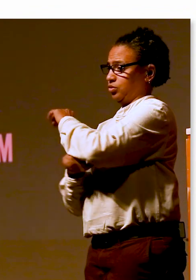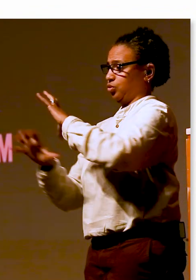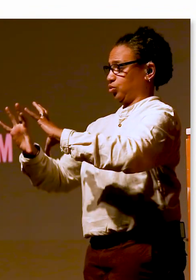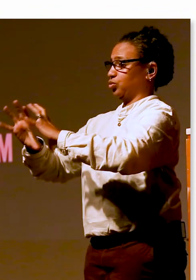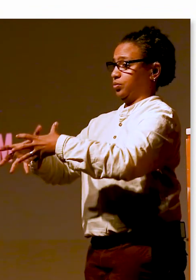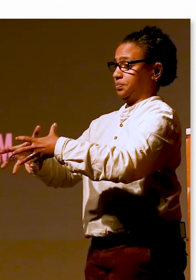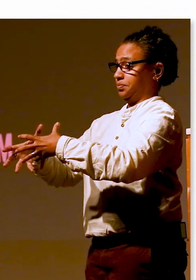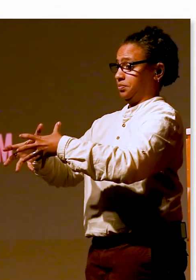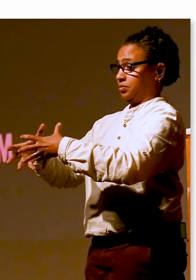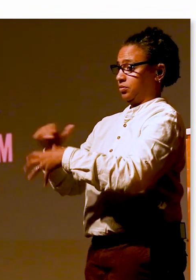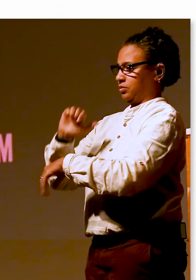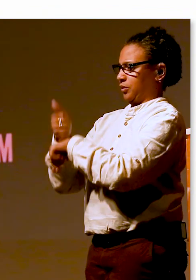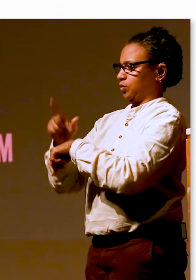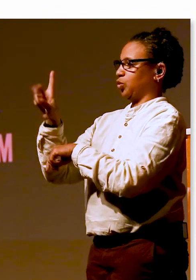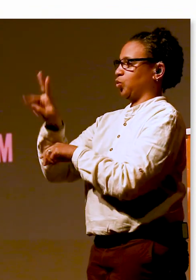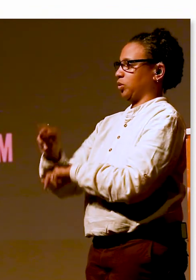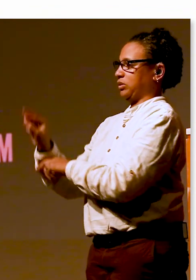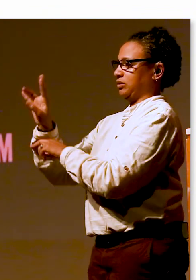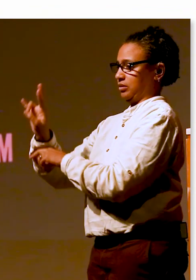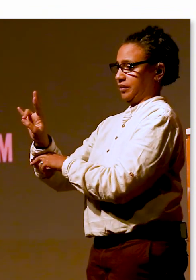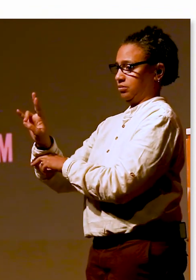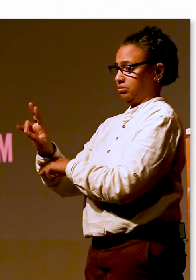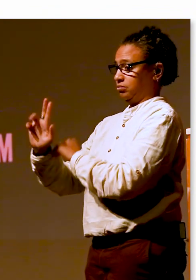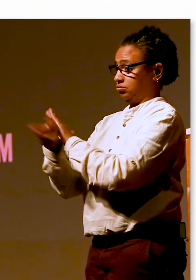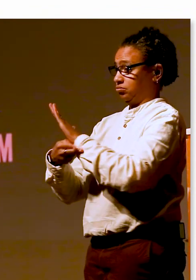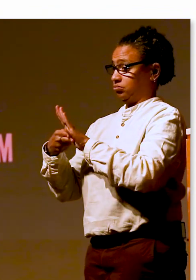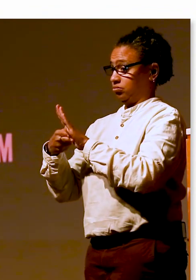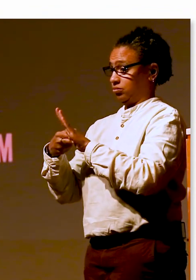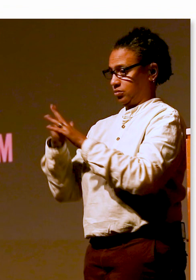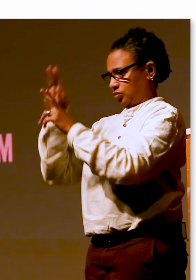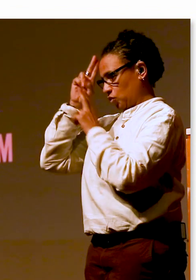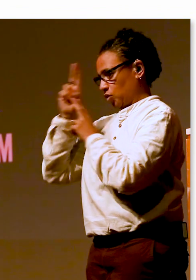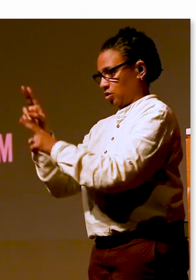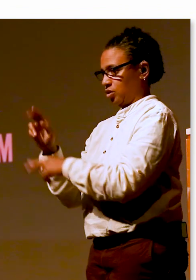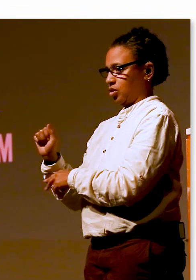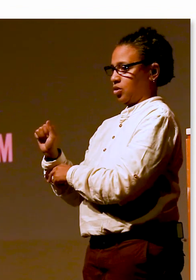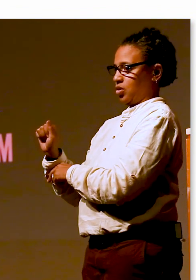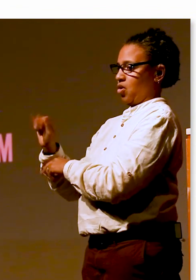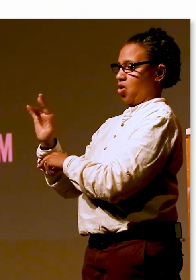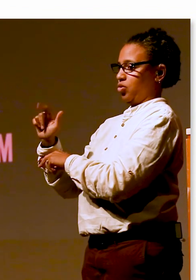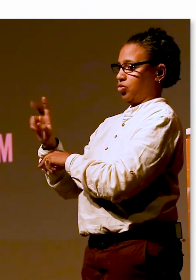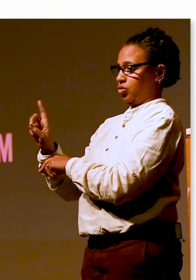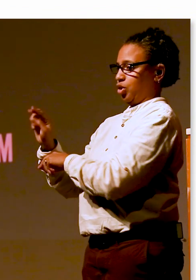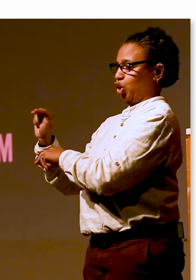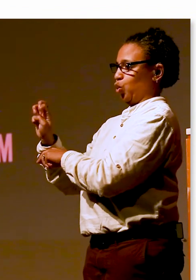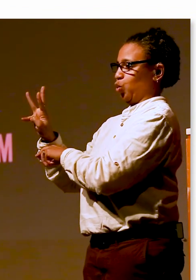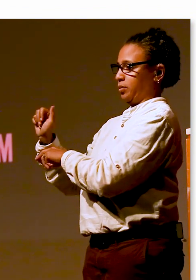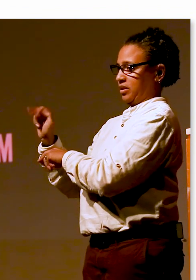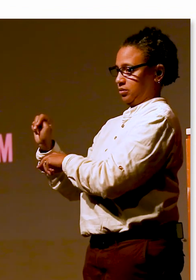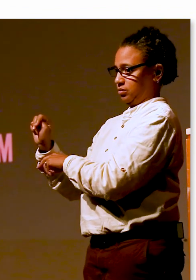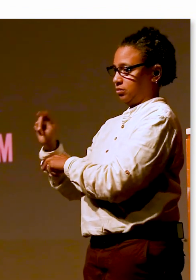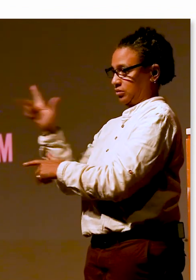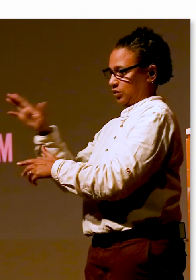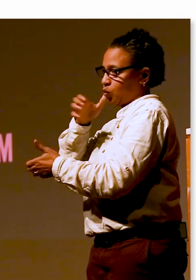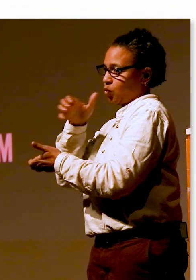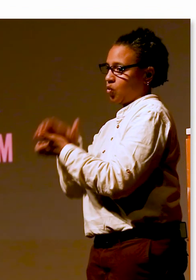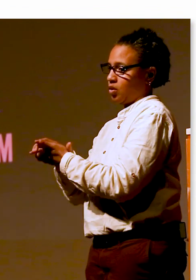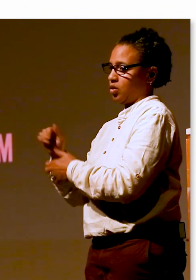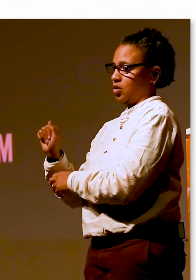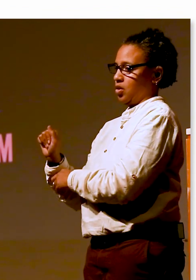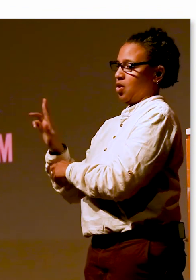2007 and named in honor of American photographer Arnold Newman and his wife Augusta, has supported important talks here that